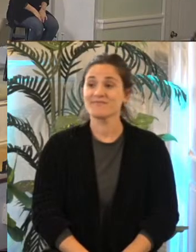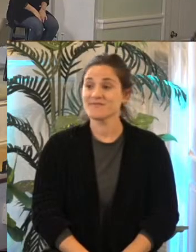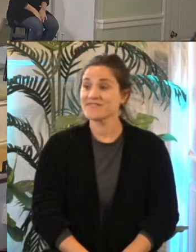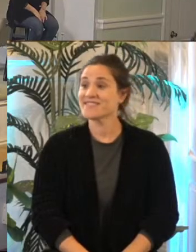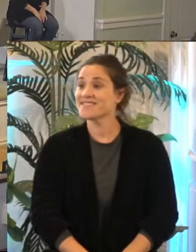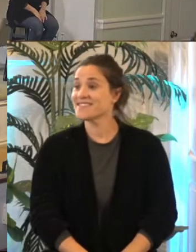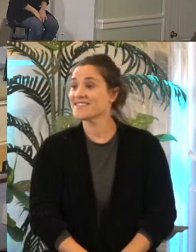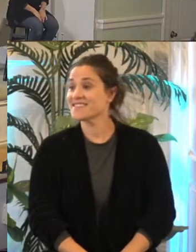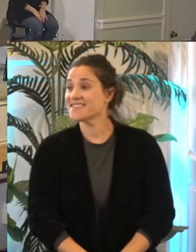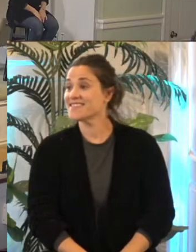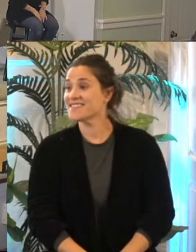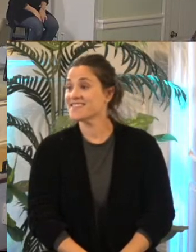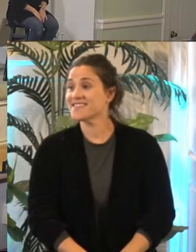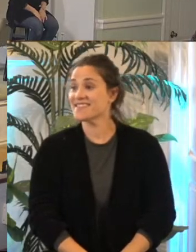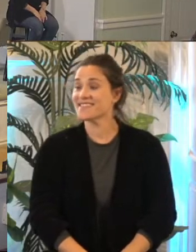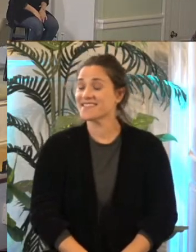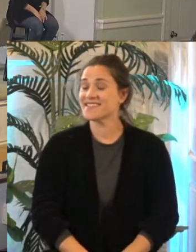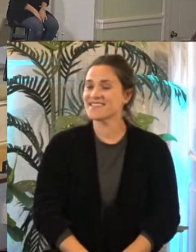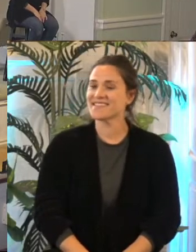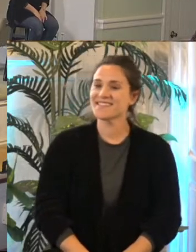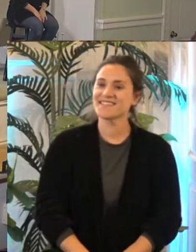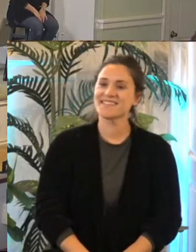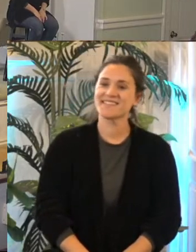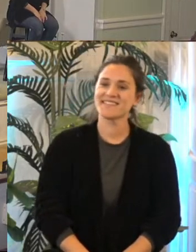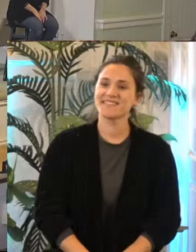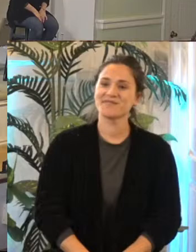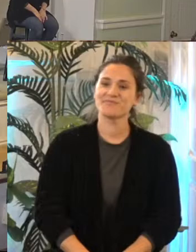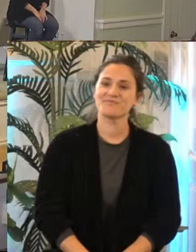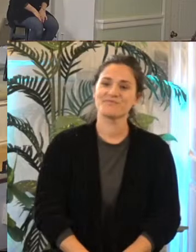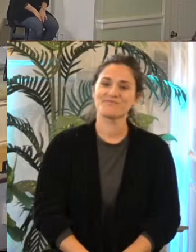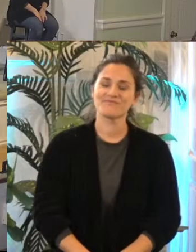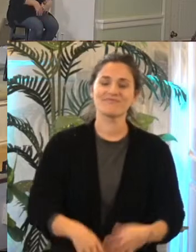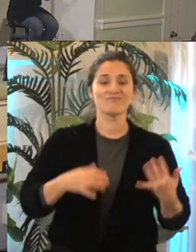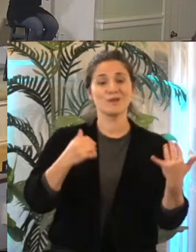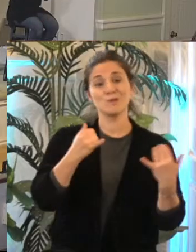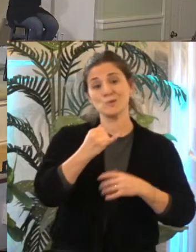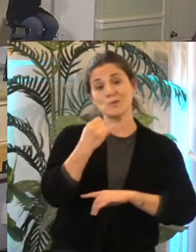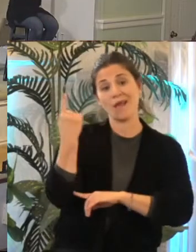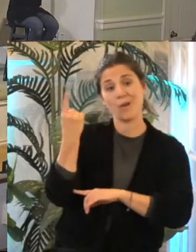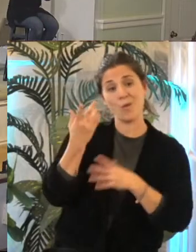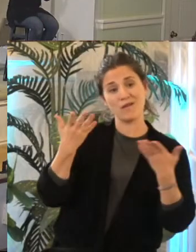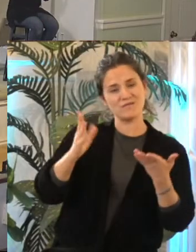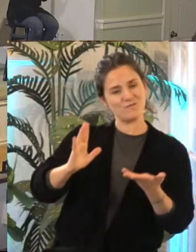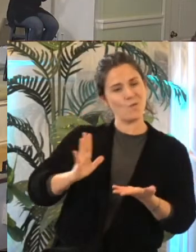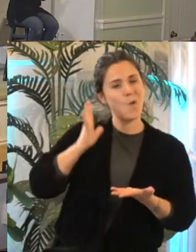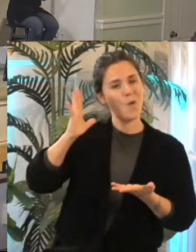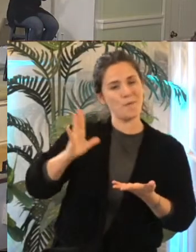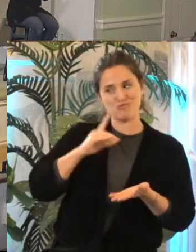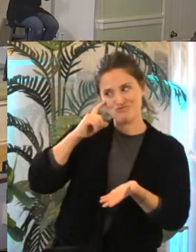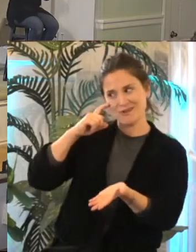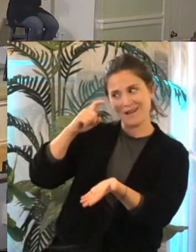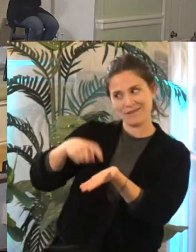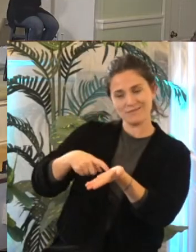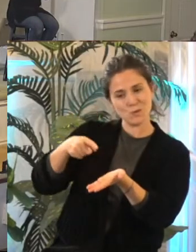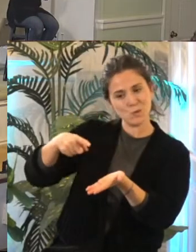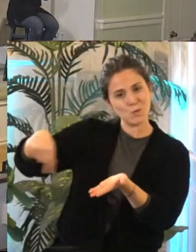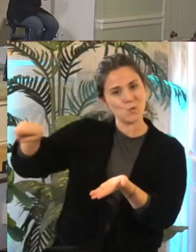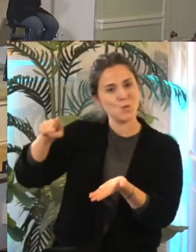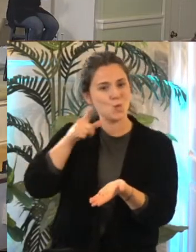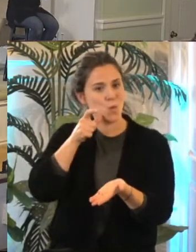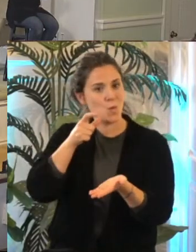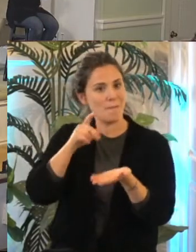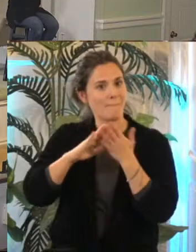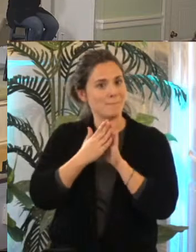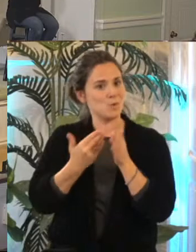Thank you, Marcia. So today we formally welcome you all as members of All